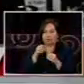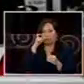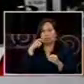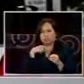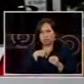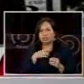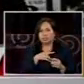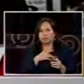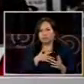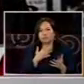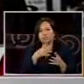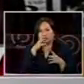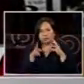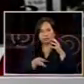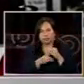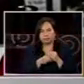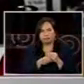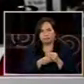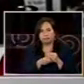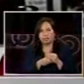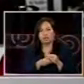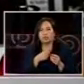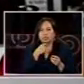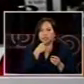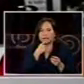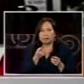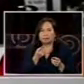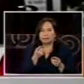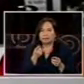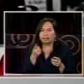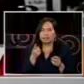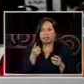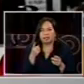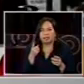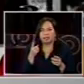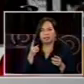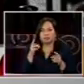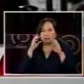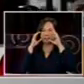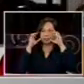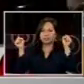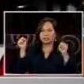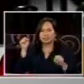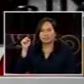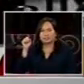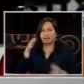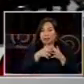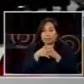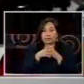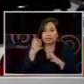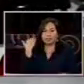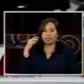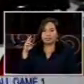lang i-inject yung sinabi ni former President Ronald Reagan, no? Of course, sabihin natin